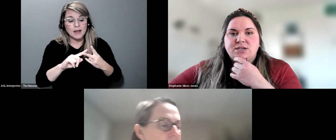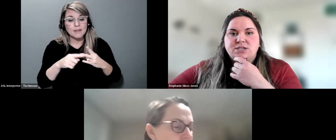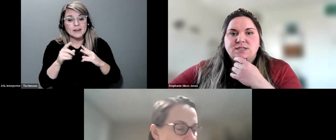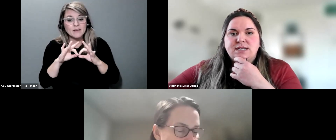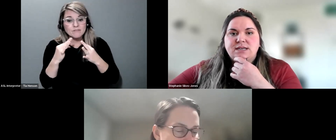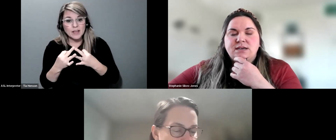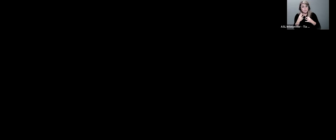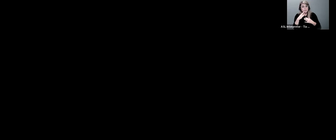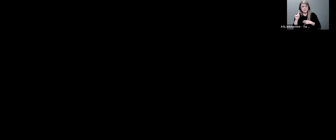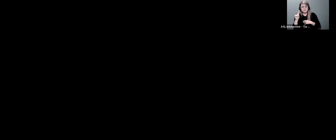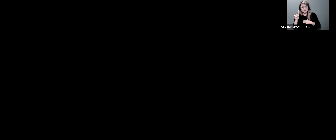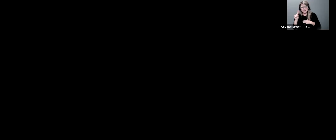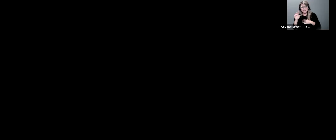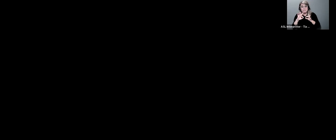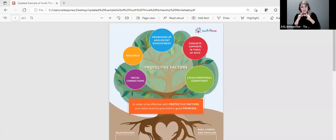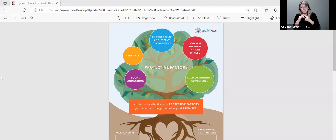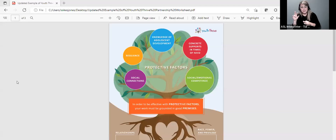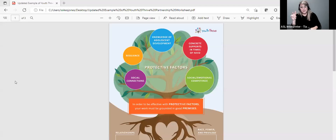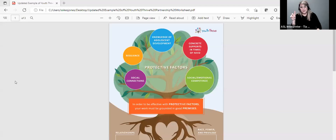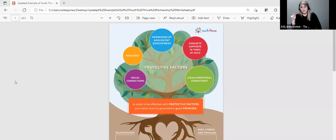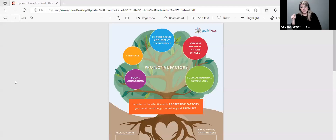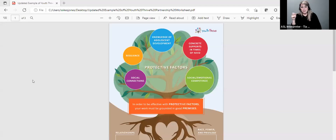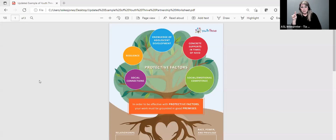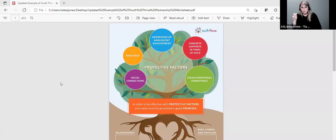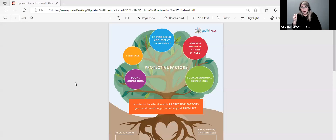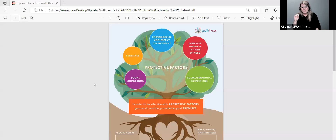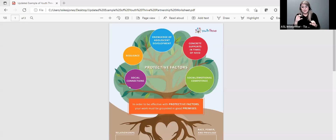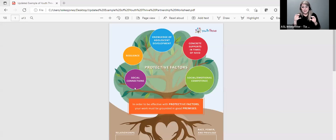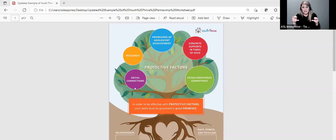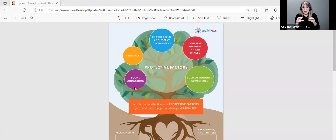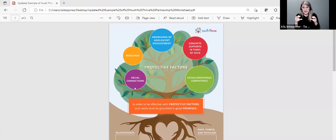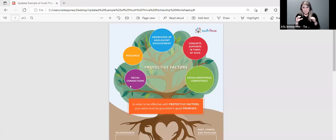and definitions in it. Can you all see that?